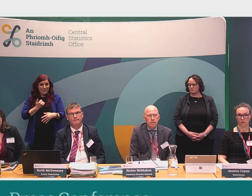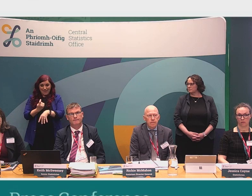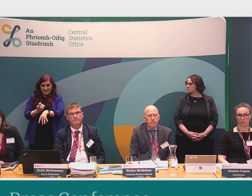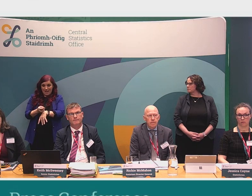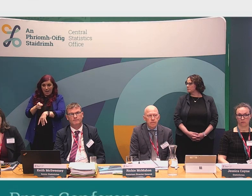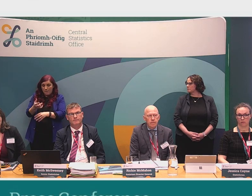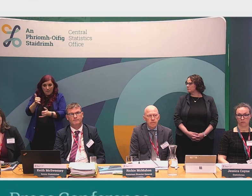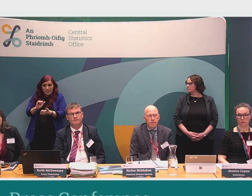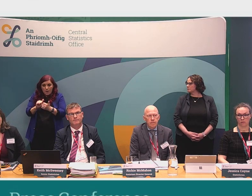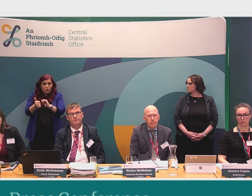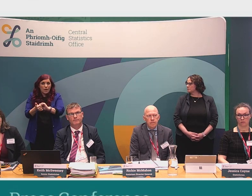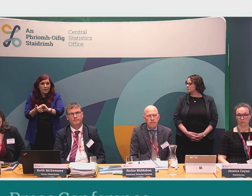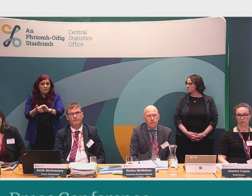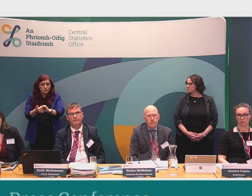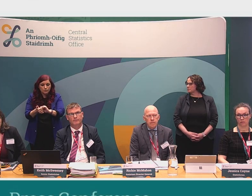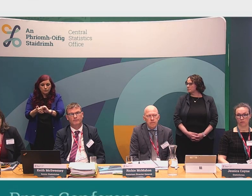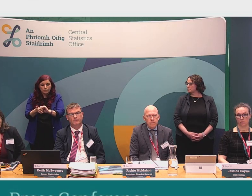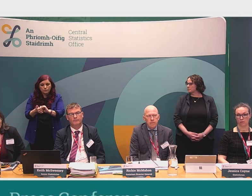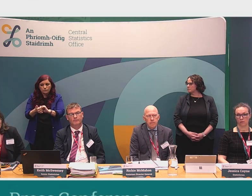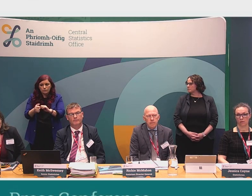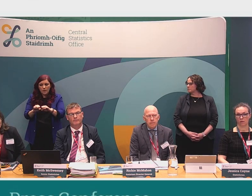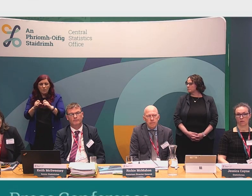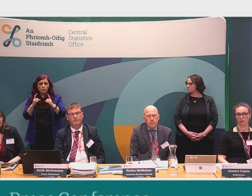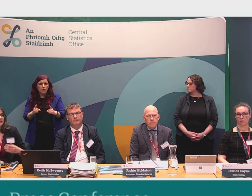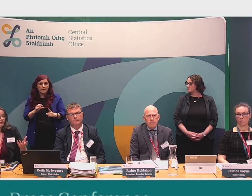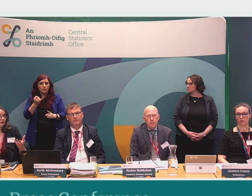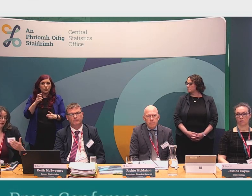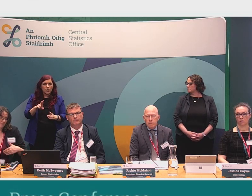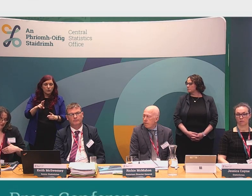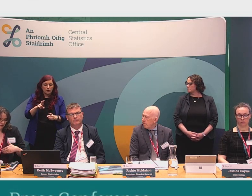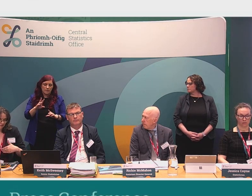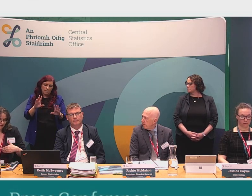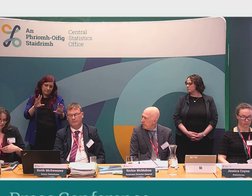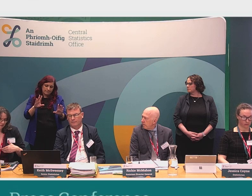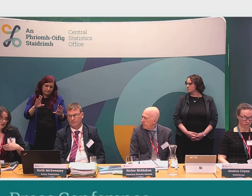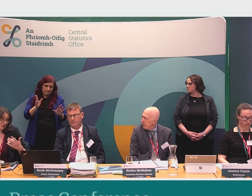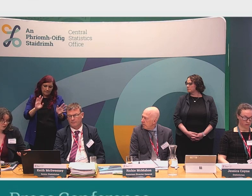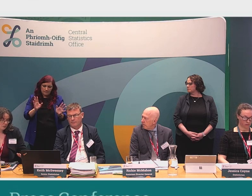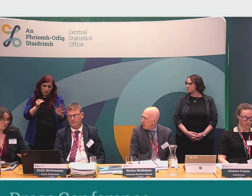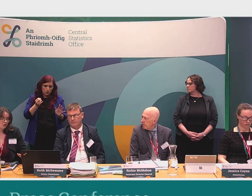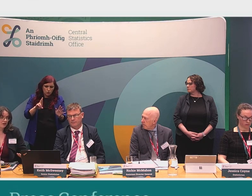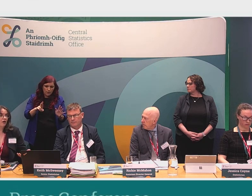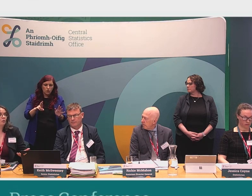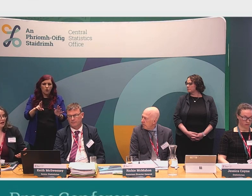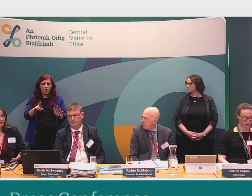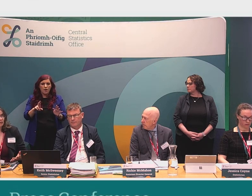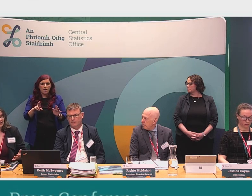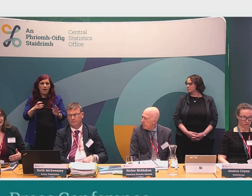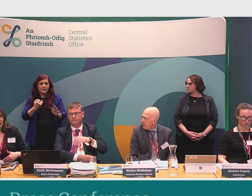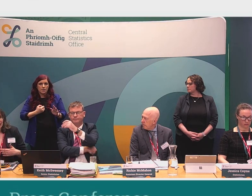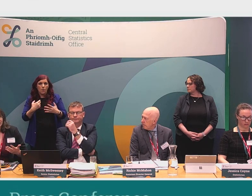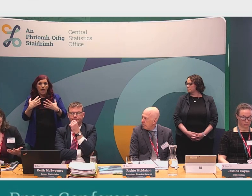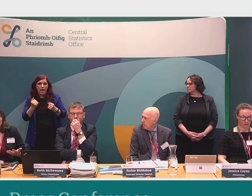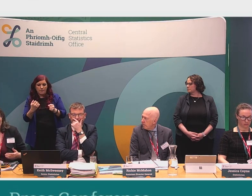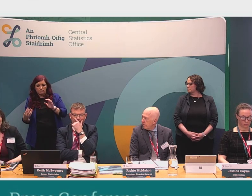it. In terms of the breakdown, in terms of gender identity and gender of the perpetrator, we have that as